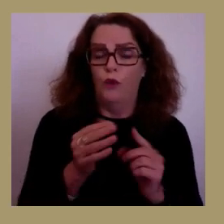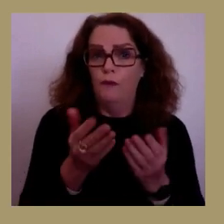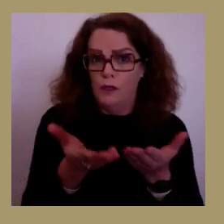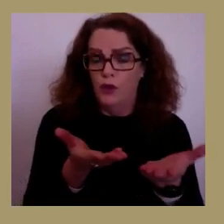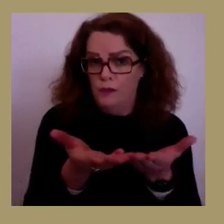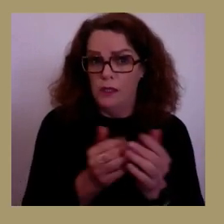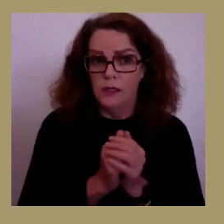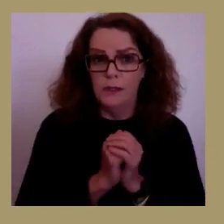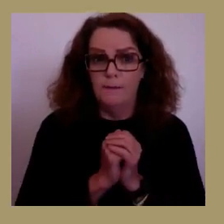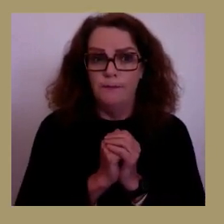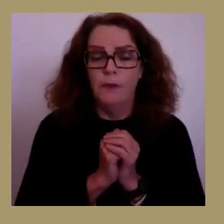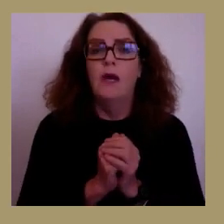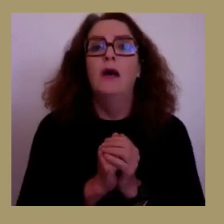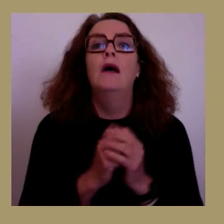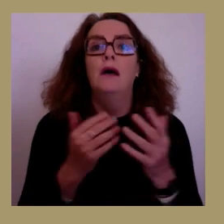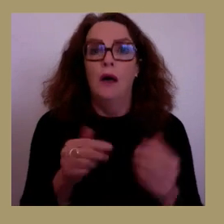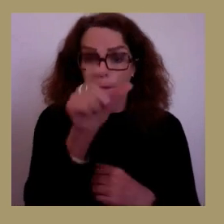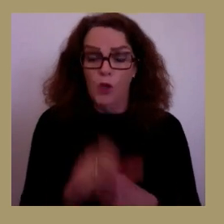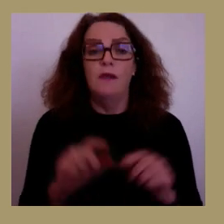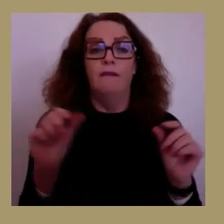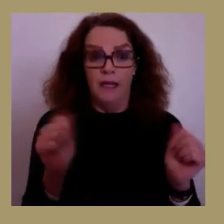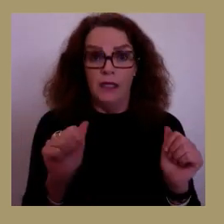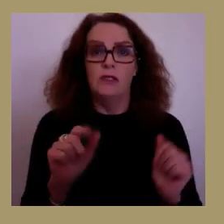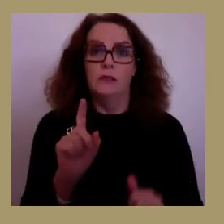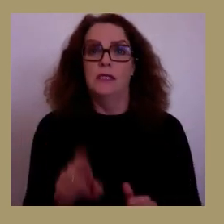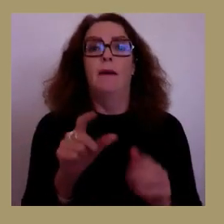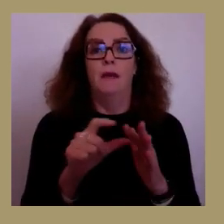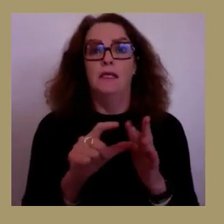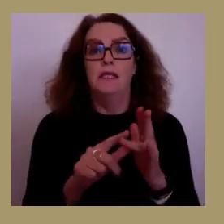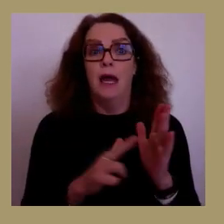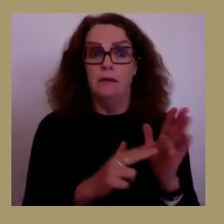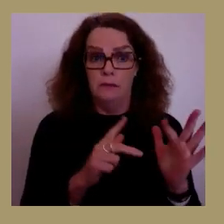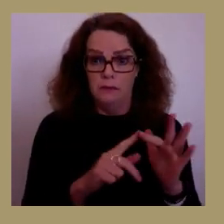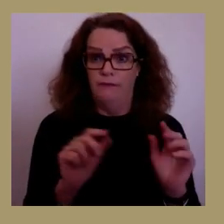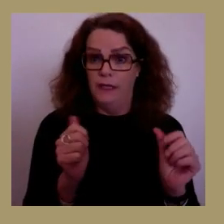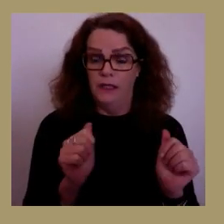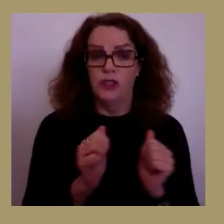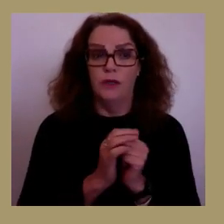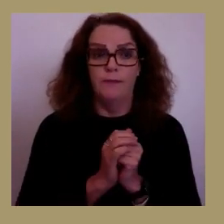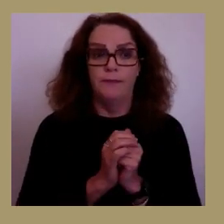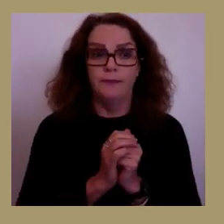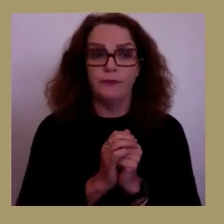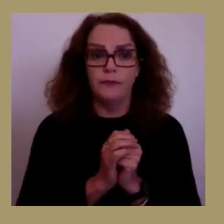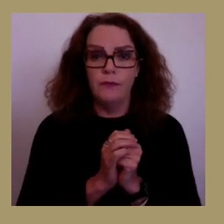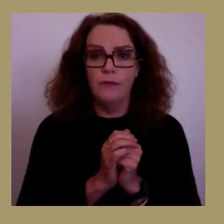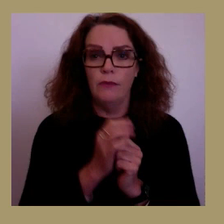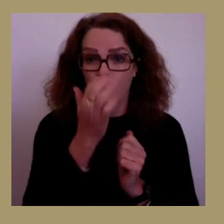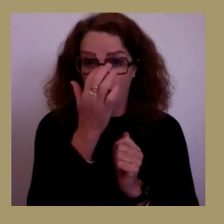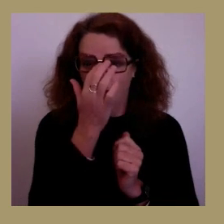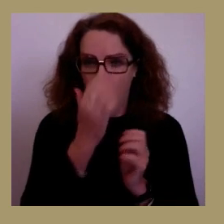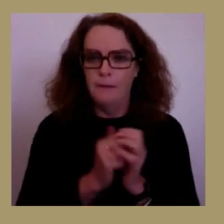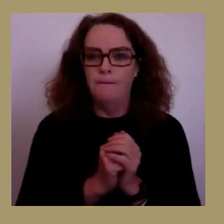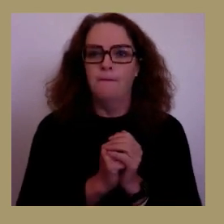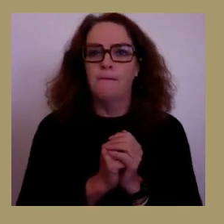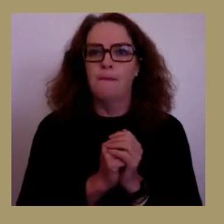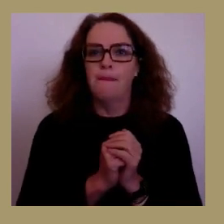customer is finished, they tap the Done button, apologies, which is at the top left